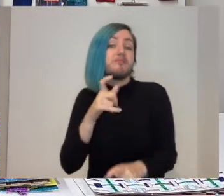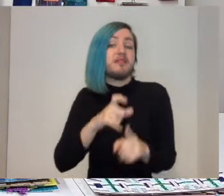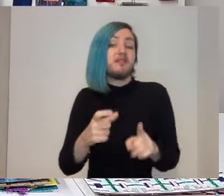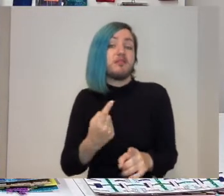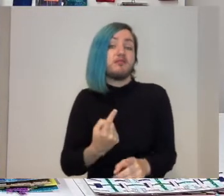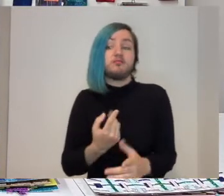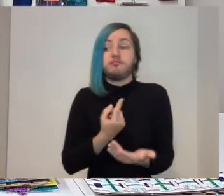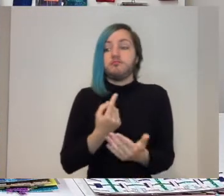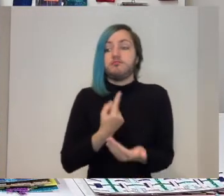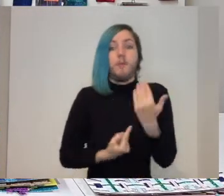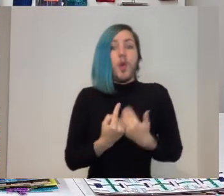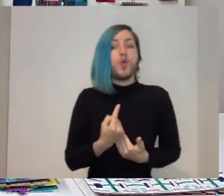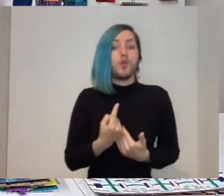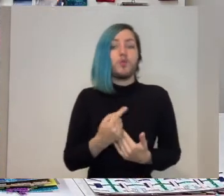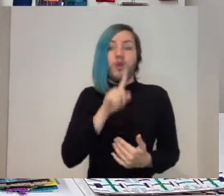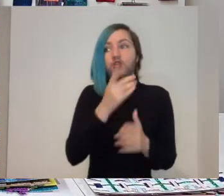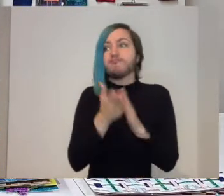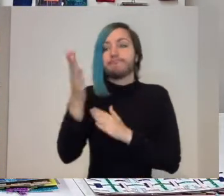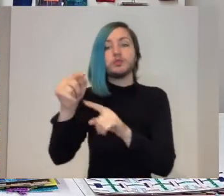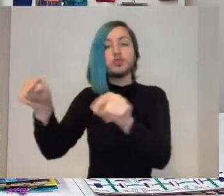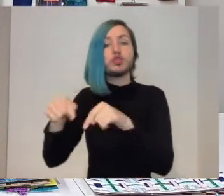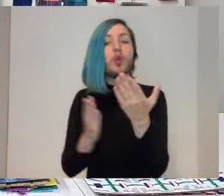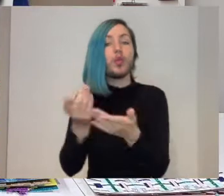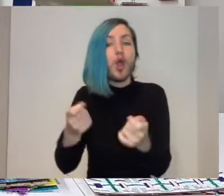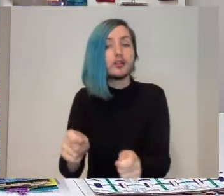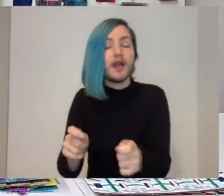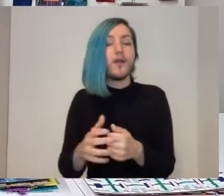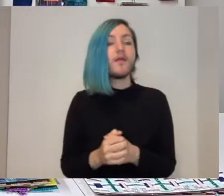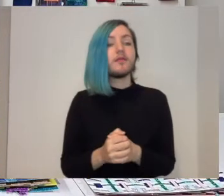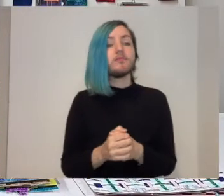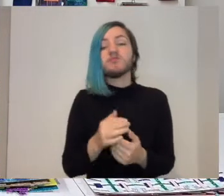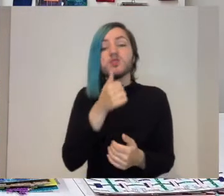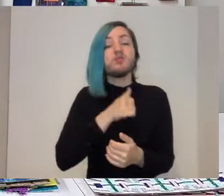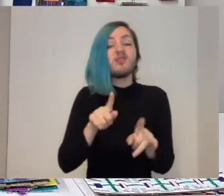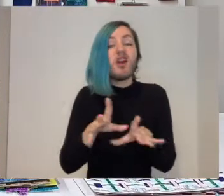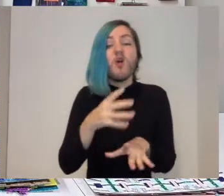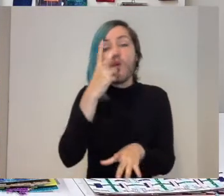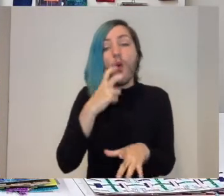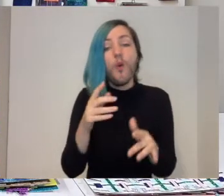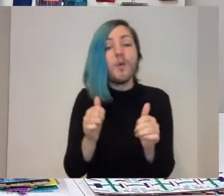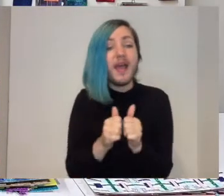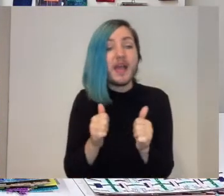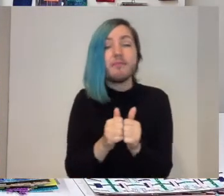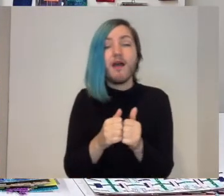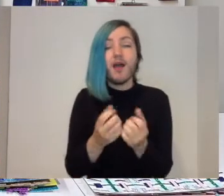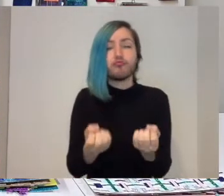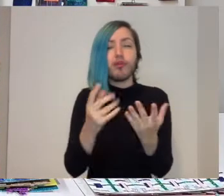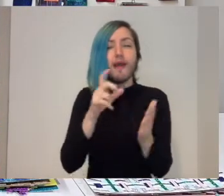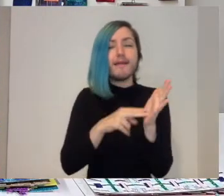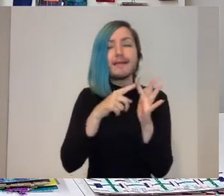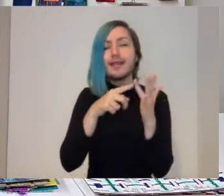I couldn't go to the studio in lockdown. Just using things like old pads of paper, like the neon